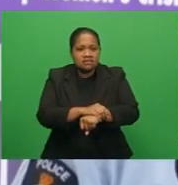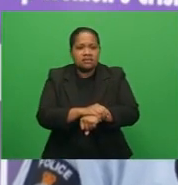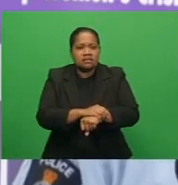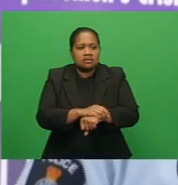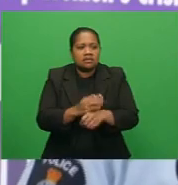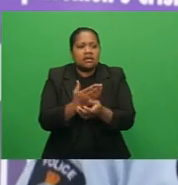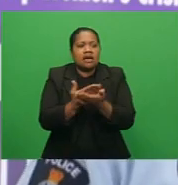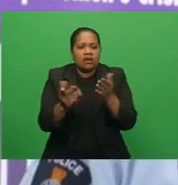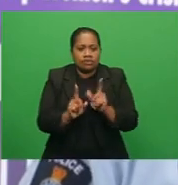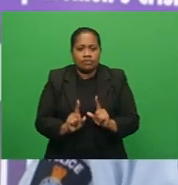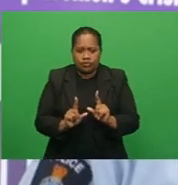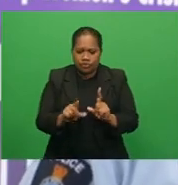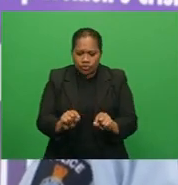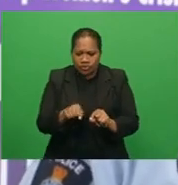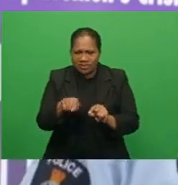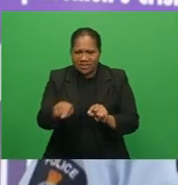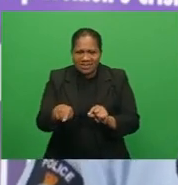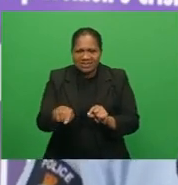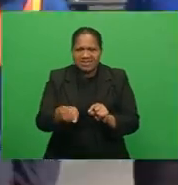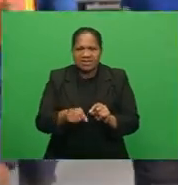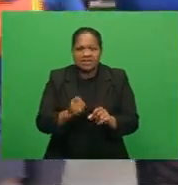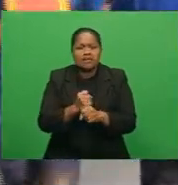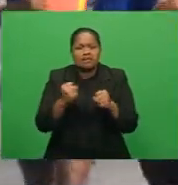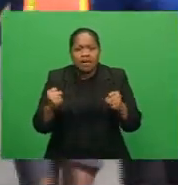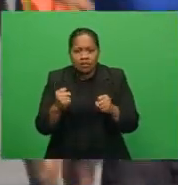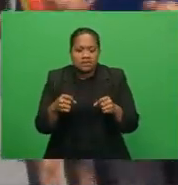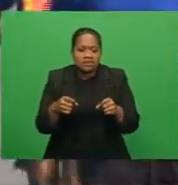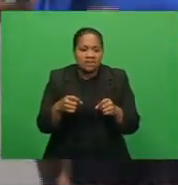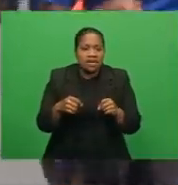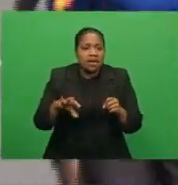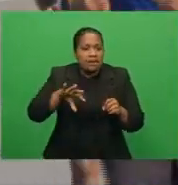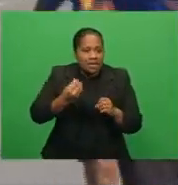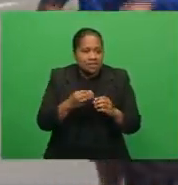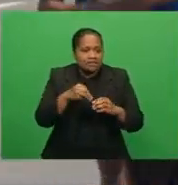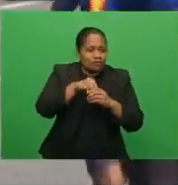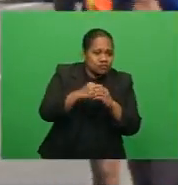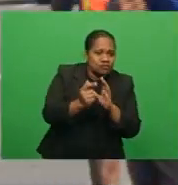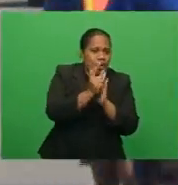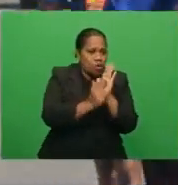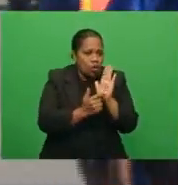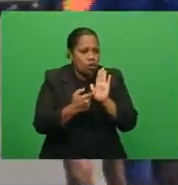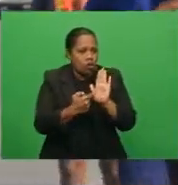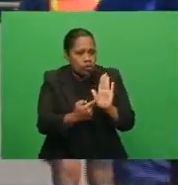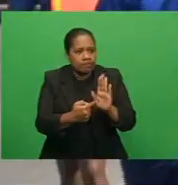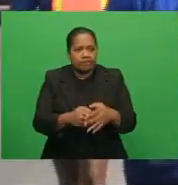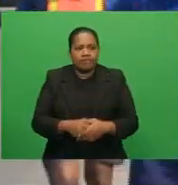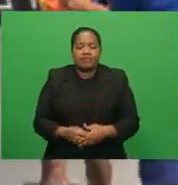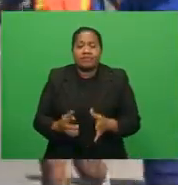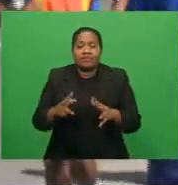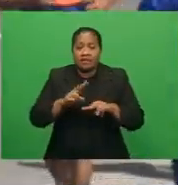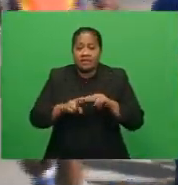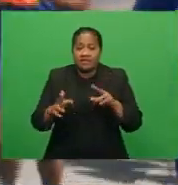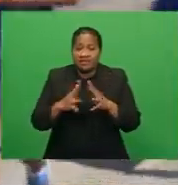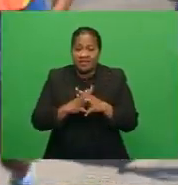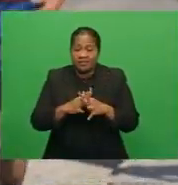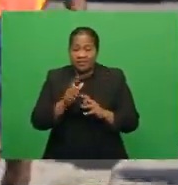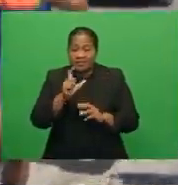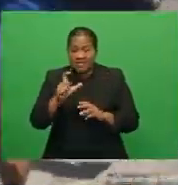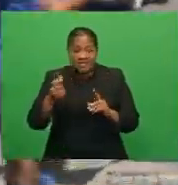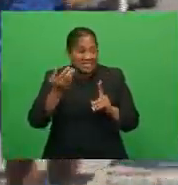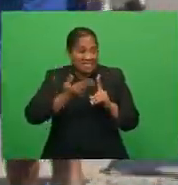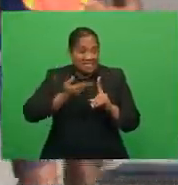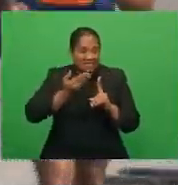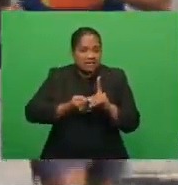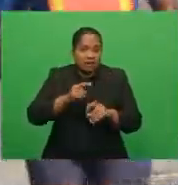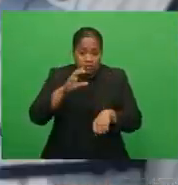those powers within the law. FWCC coordinator Shamima Ali says while police are making good